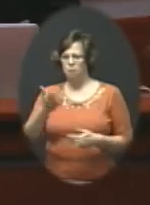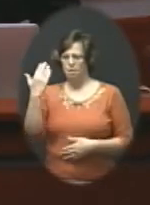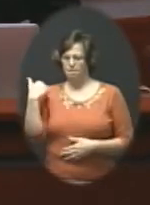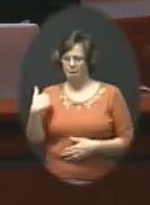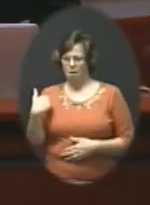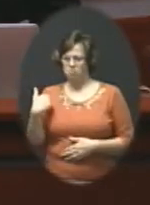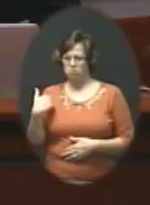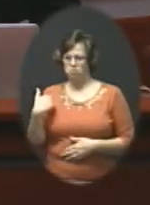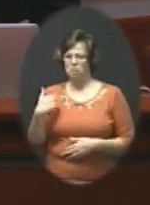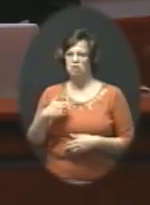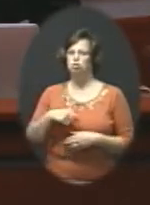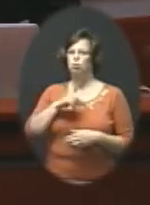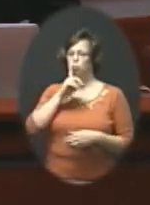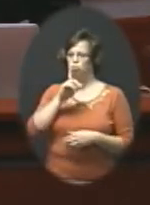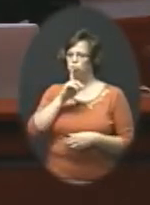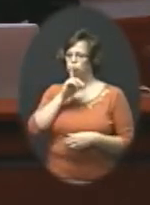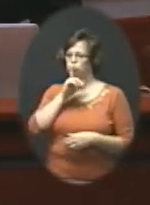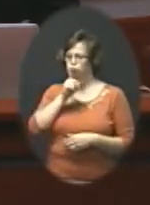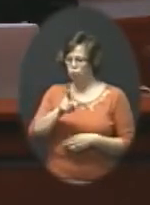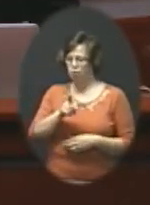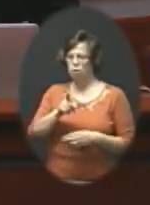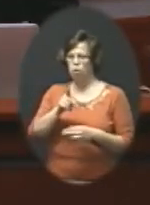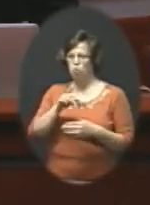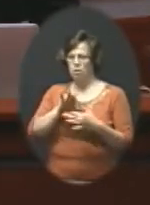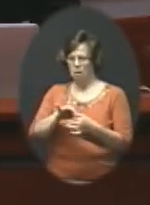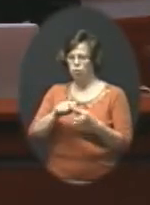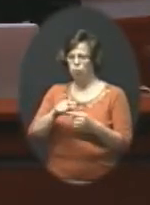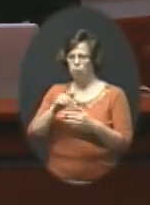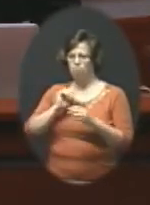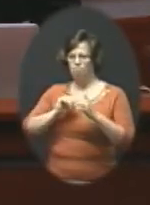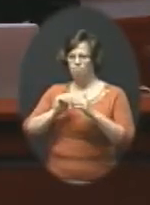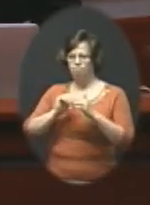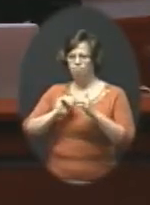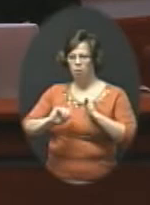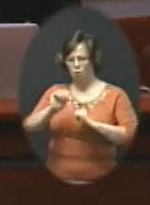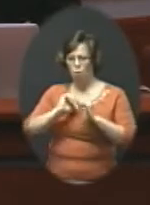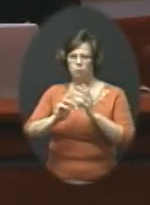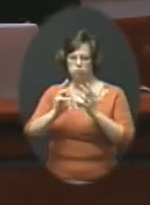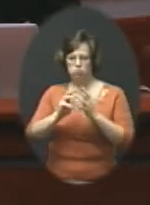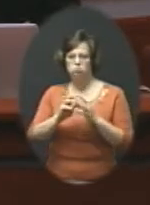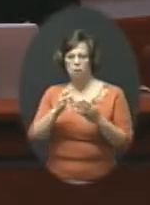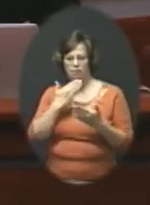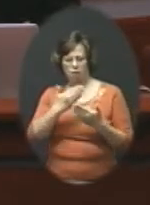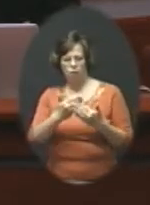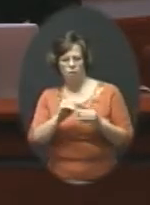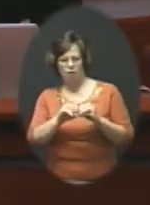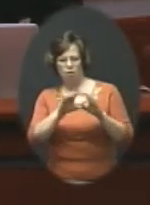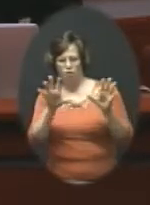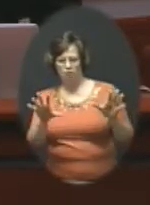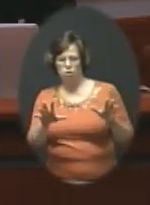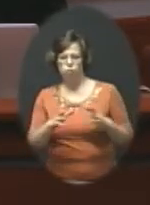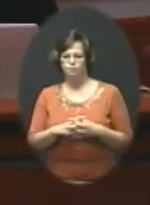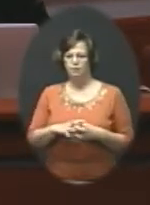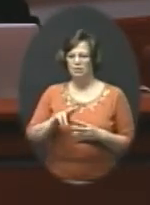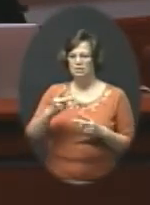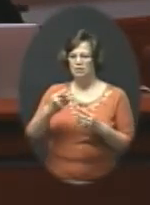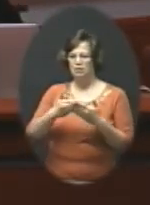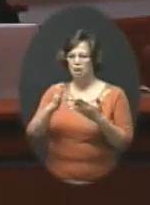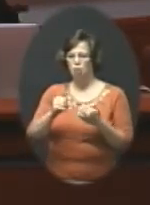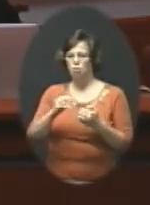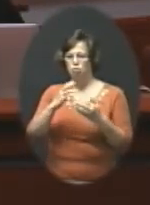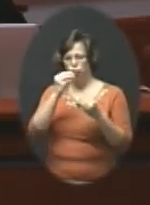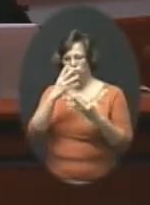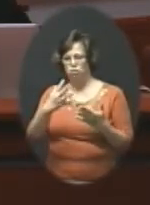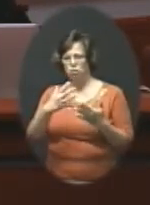past. It's strictly related to their performance. That's on those correct. Measures. Thank you for that clarification. Yeah. Second thing I want to update you